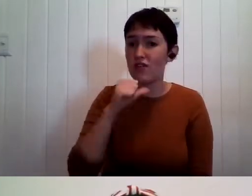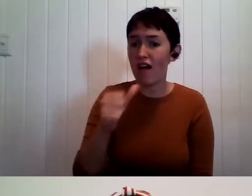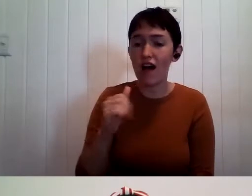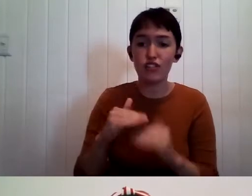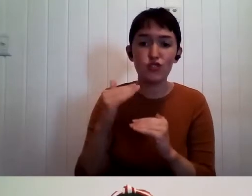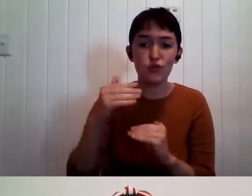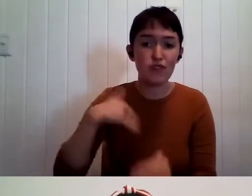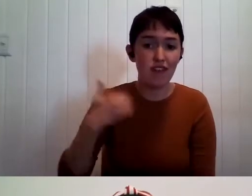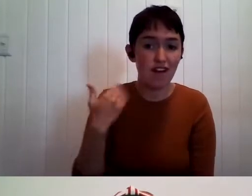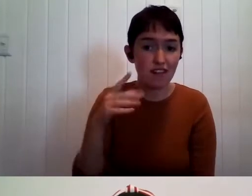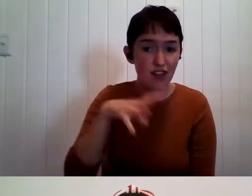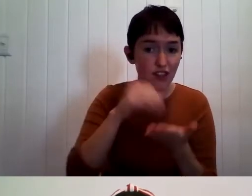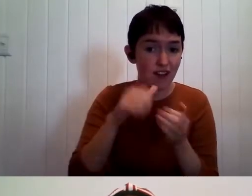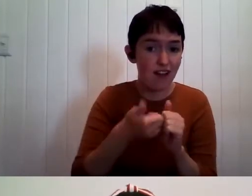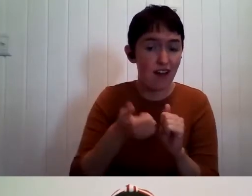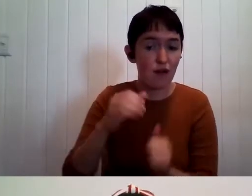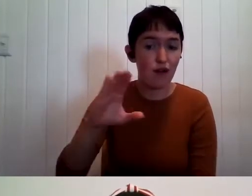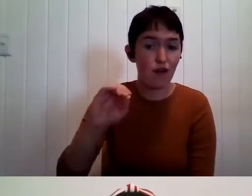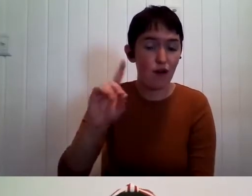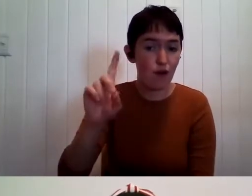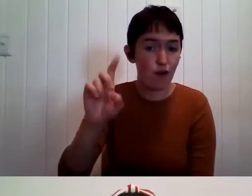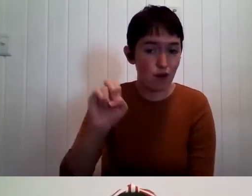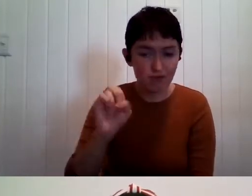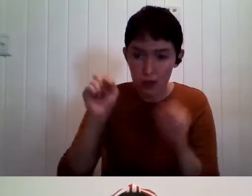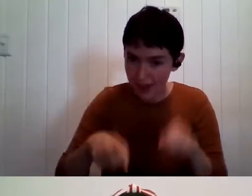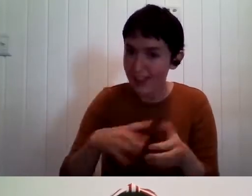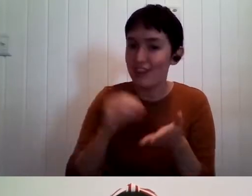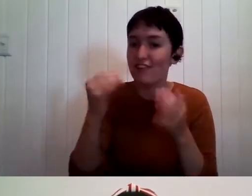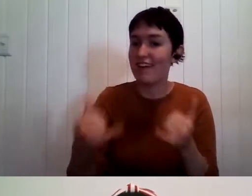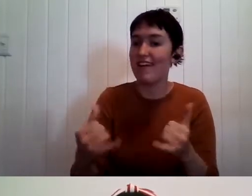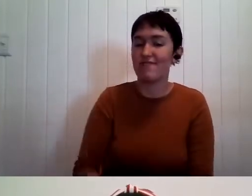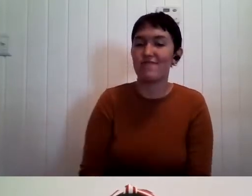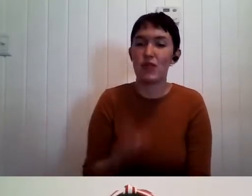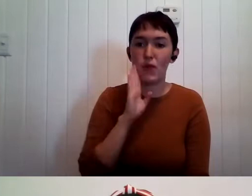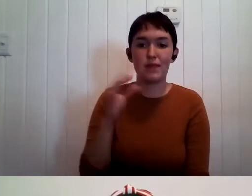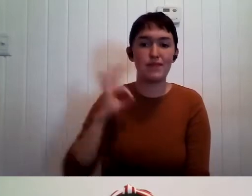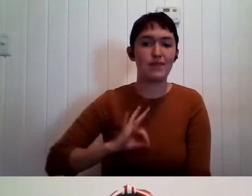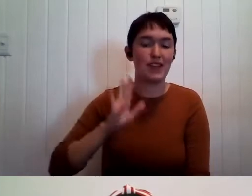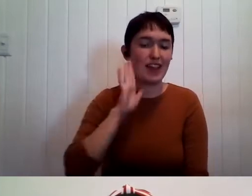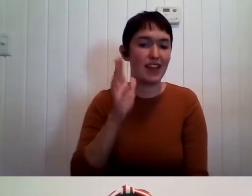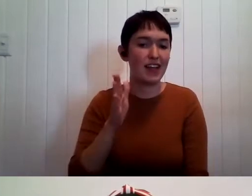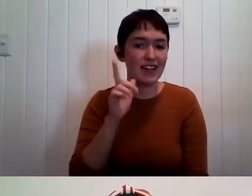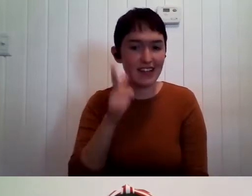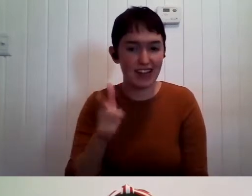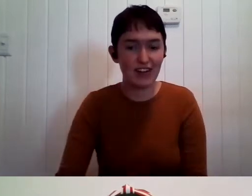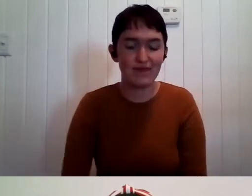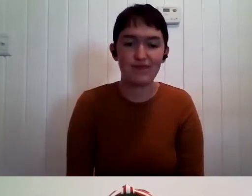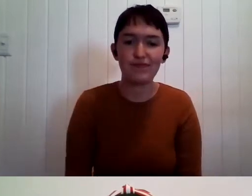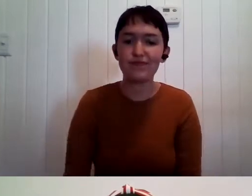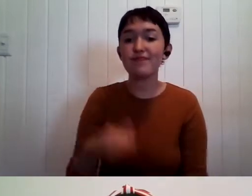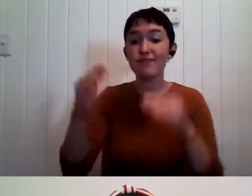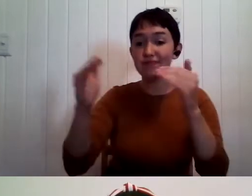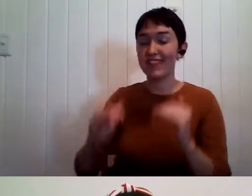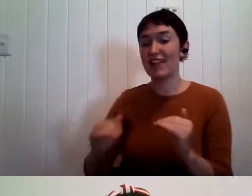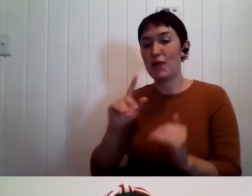that now. It'll come in handy later. We've got a question from Ms. Camacho's class. This is a fun question. I love this